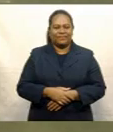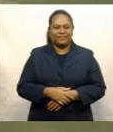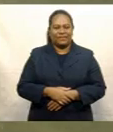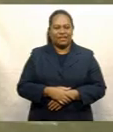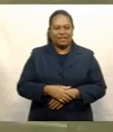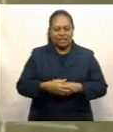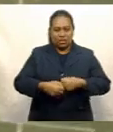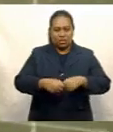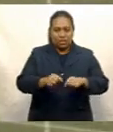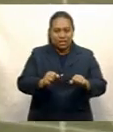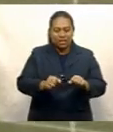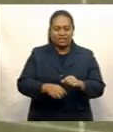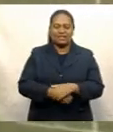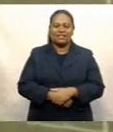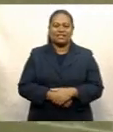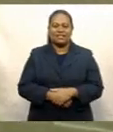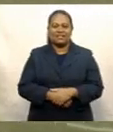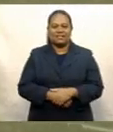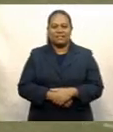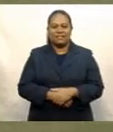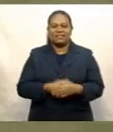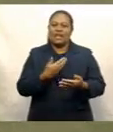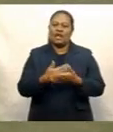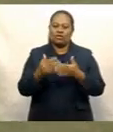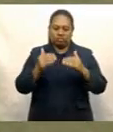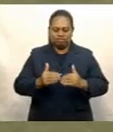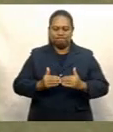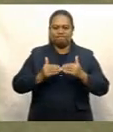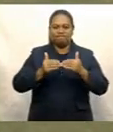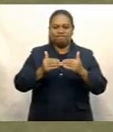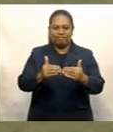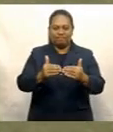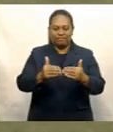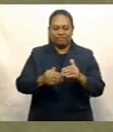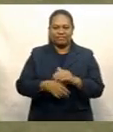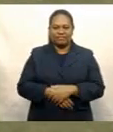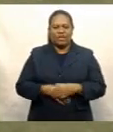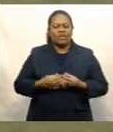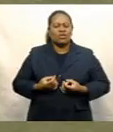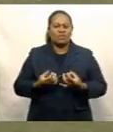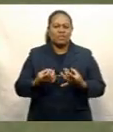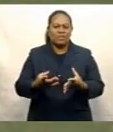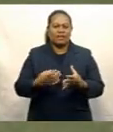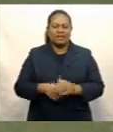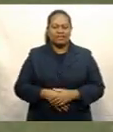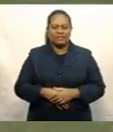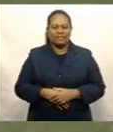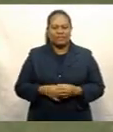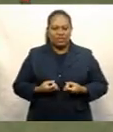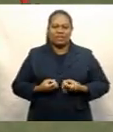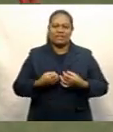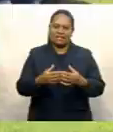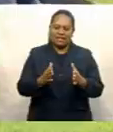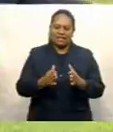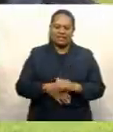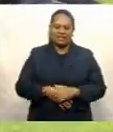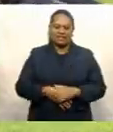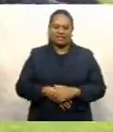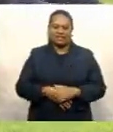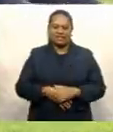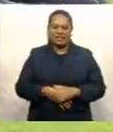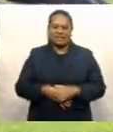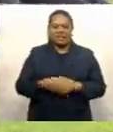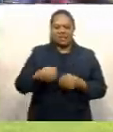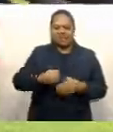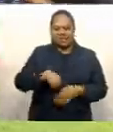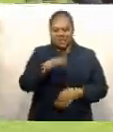strategies as we move forward to preparing for kickoff when the time comes. O'Connor says